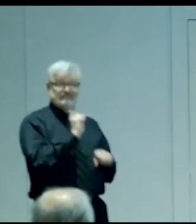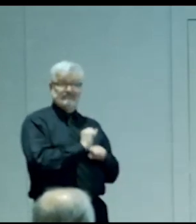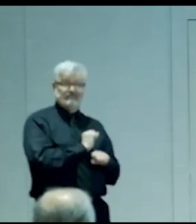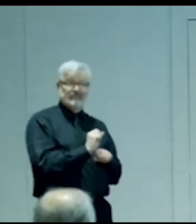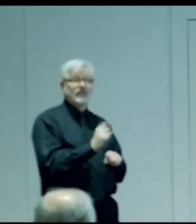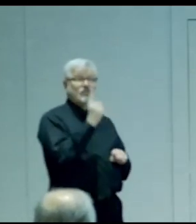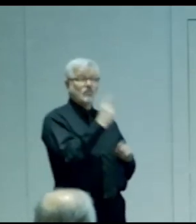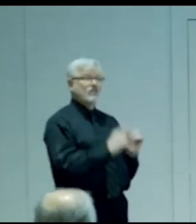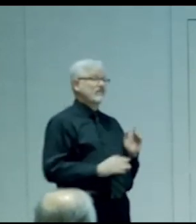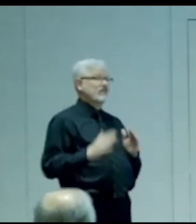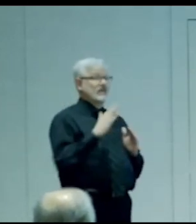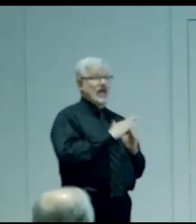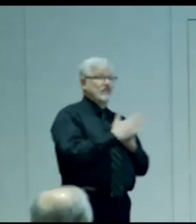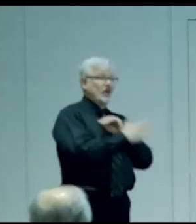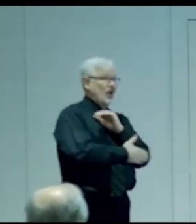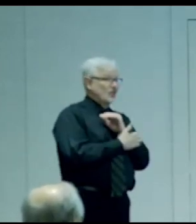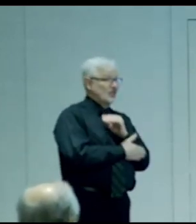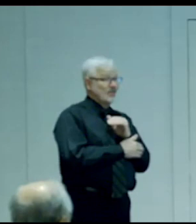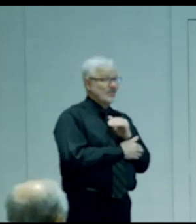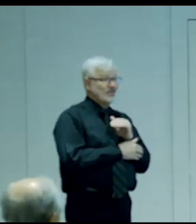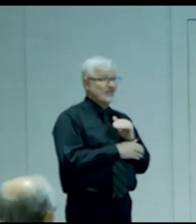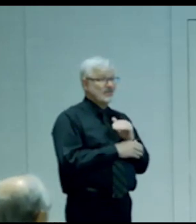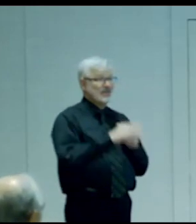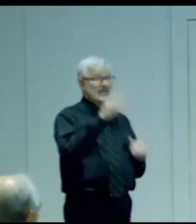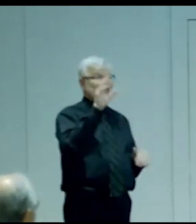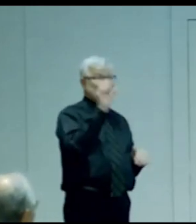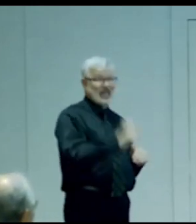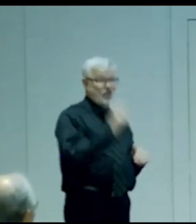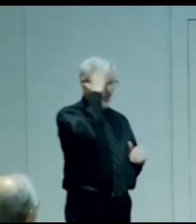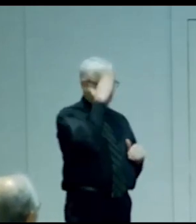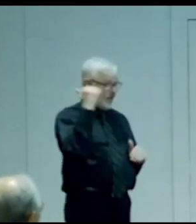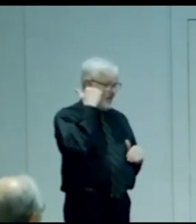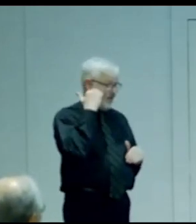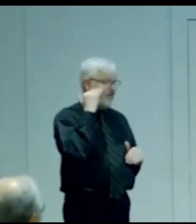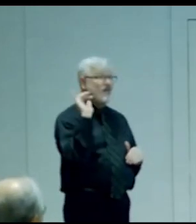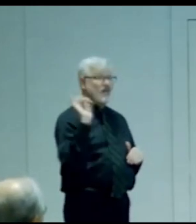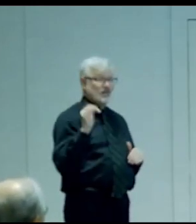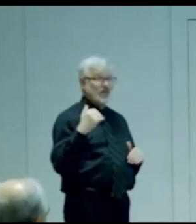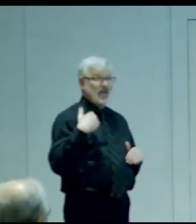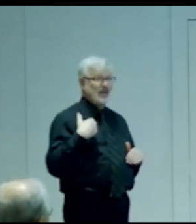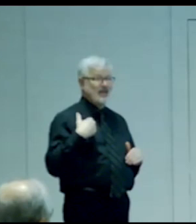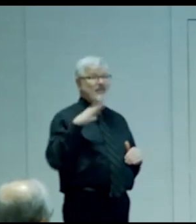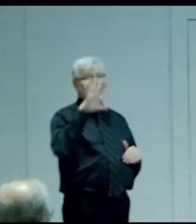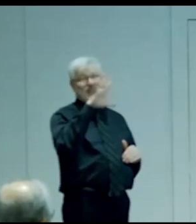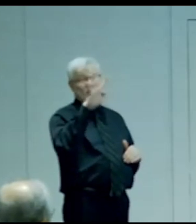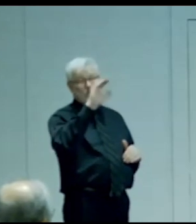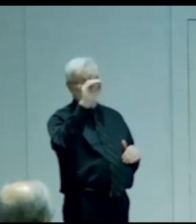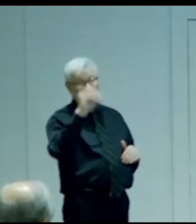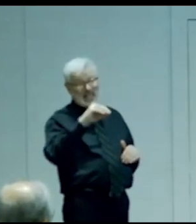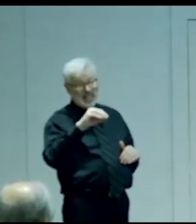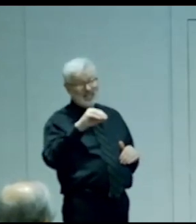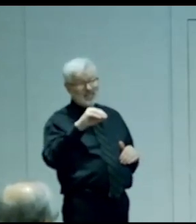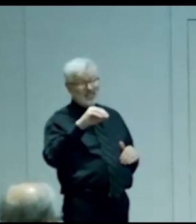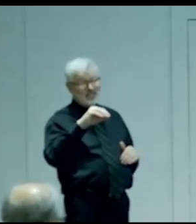top performing countries of the world, South Korea, also has 54%